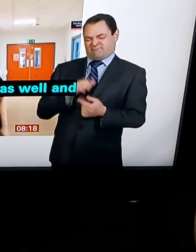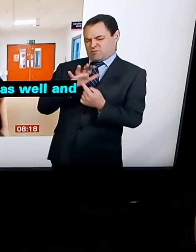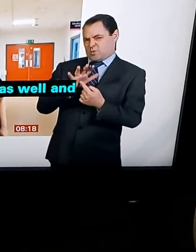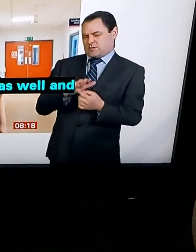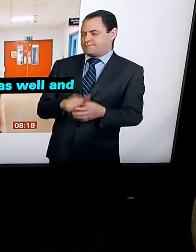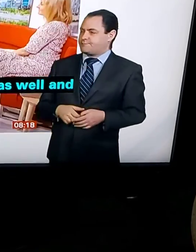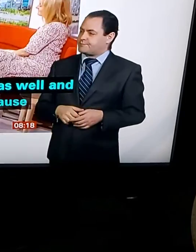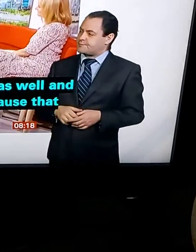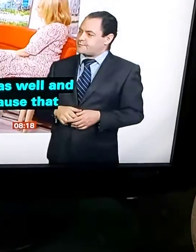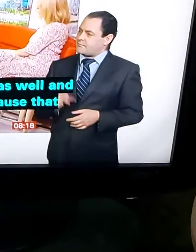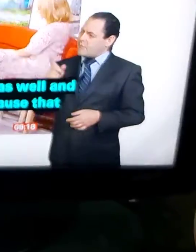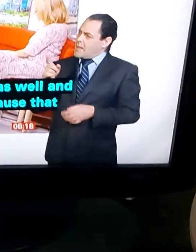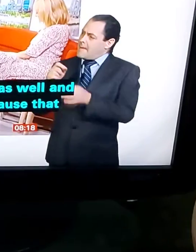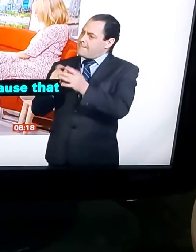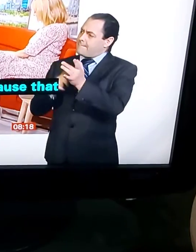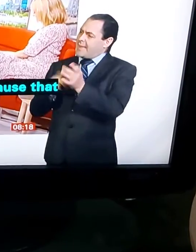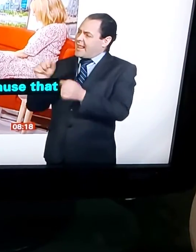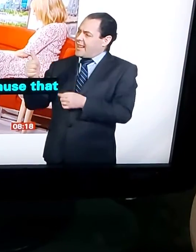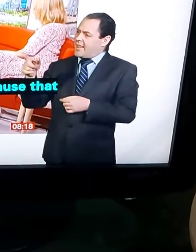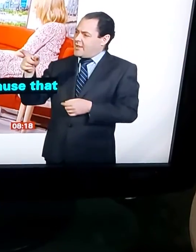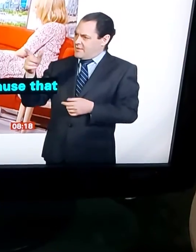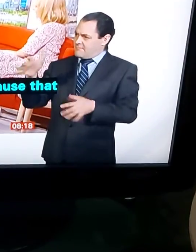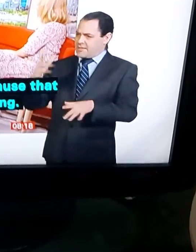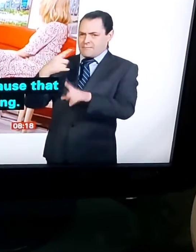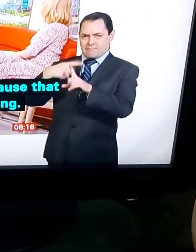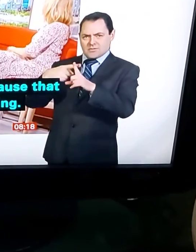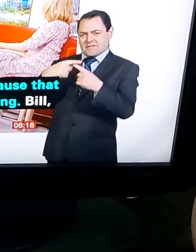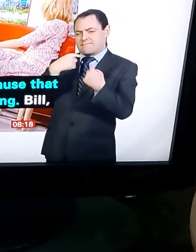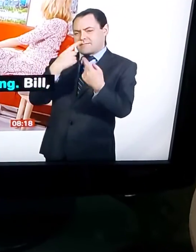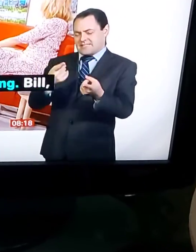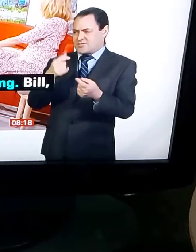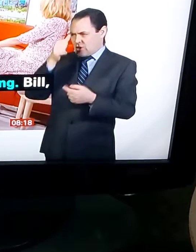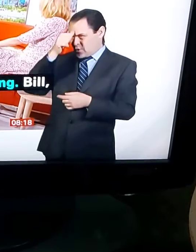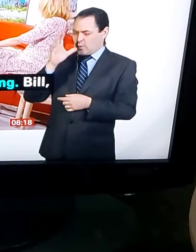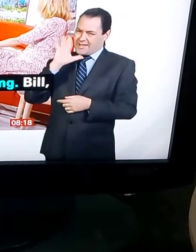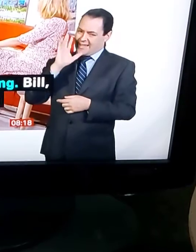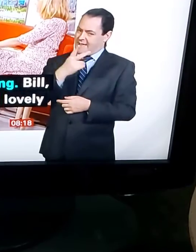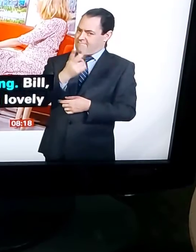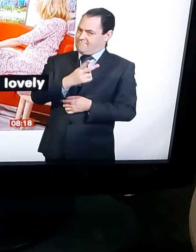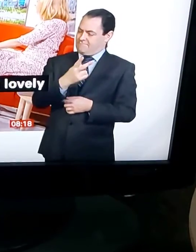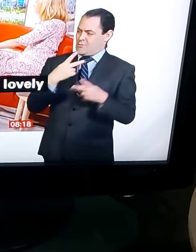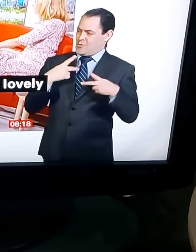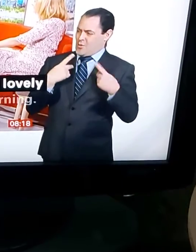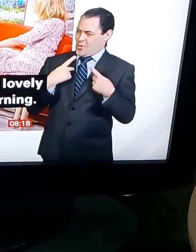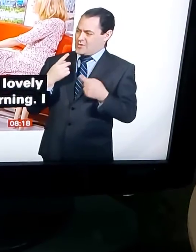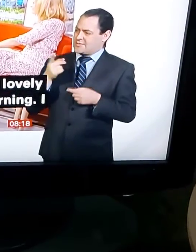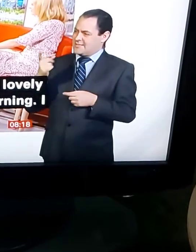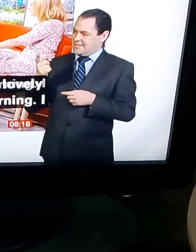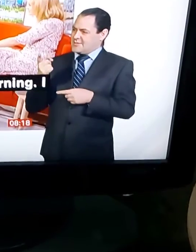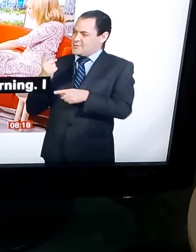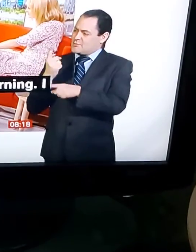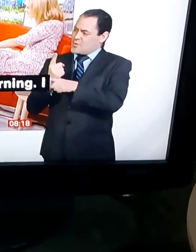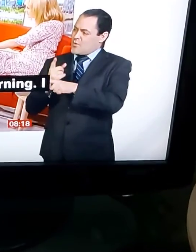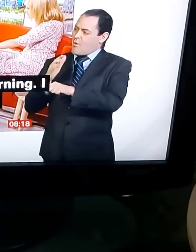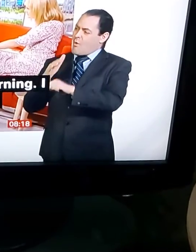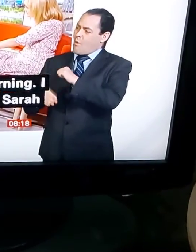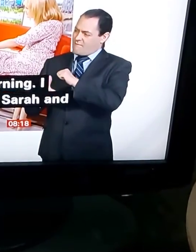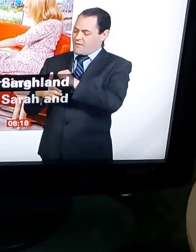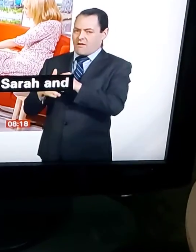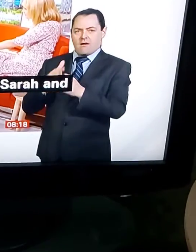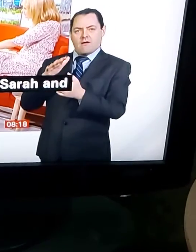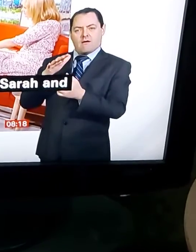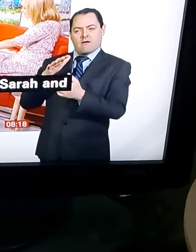heard you give a lovely positive message this morning. I know you're listening into Sarah and Tracy as well. And you talked about the importance of